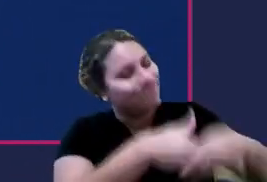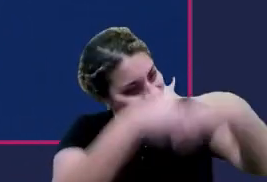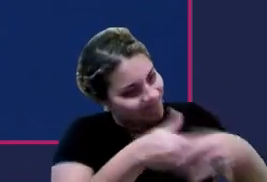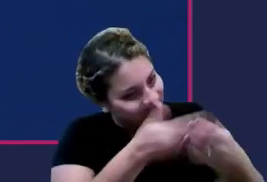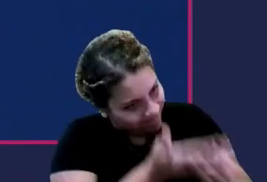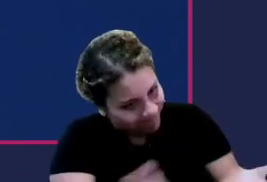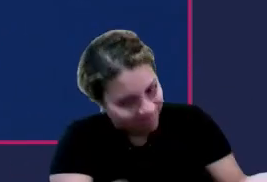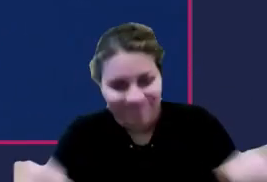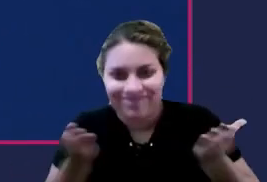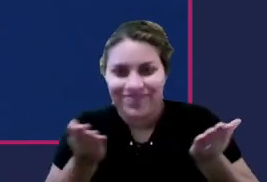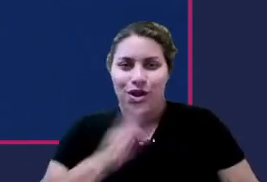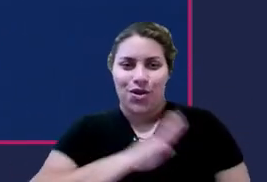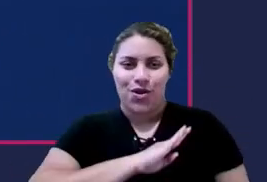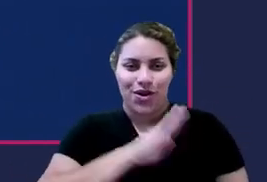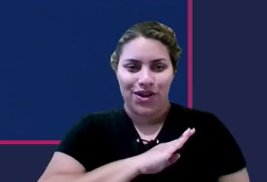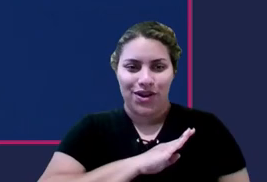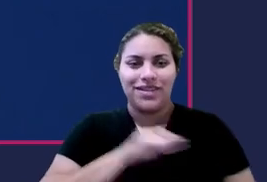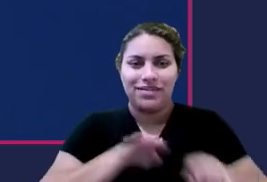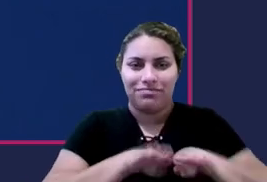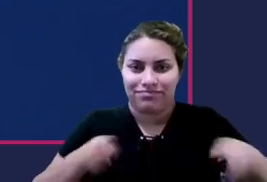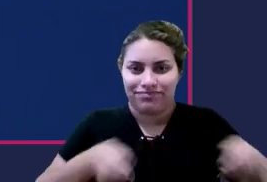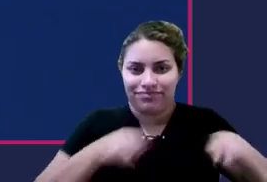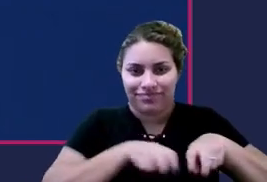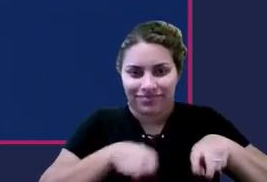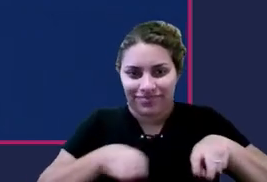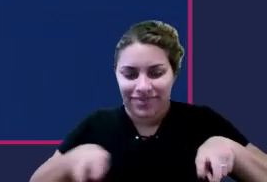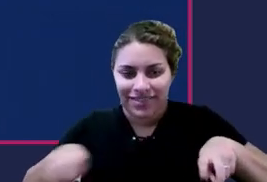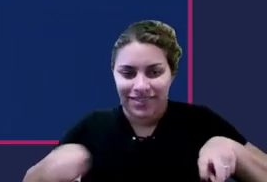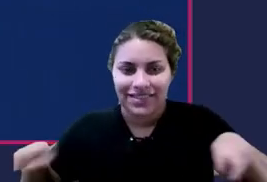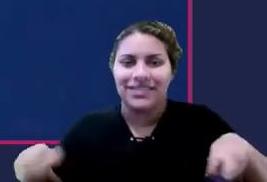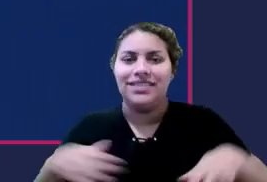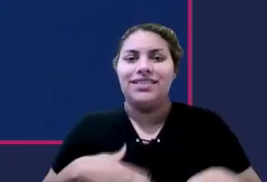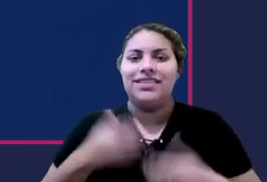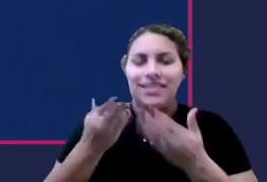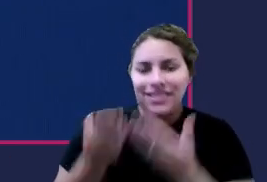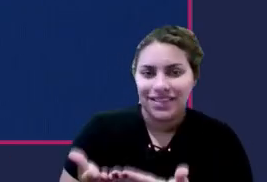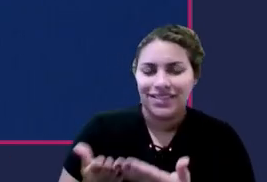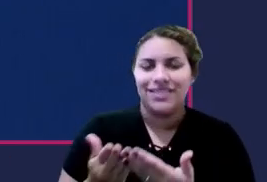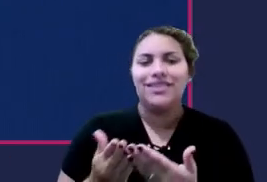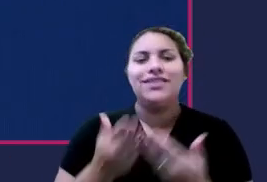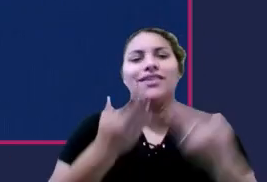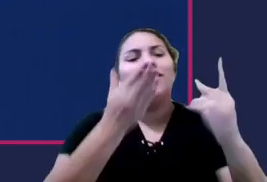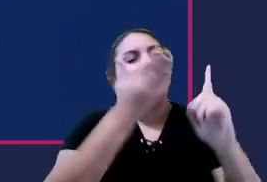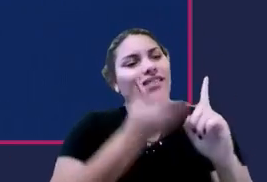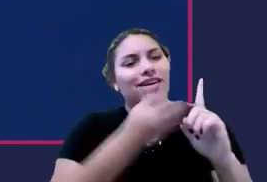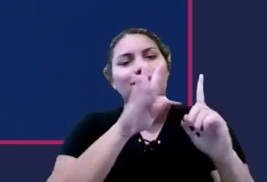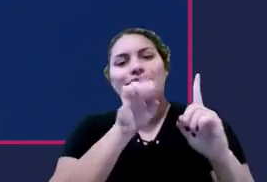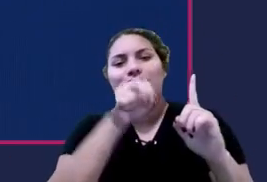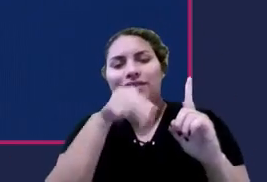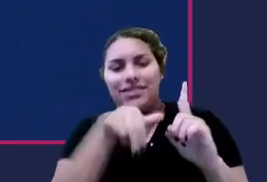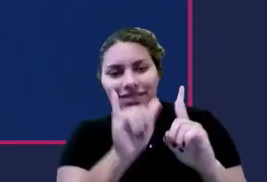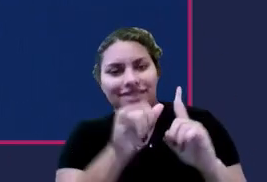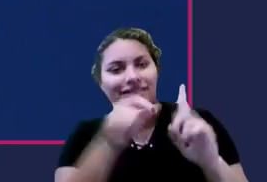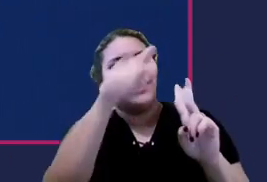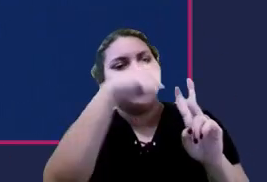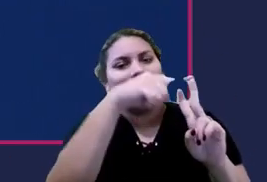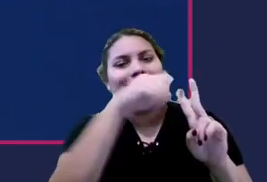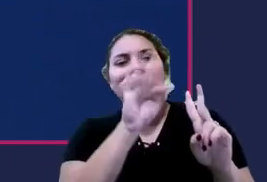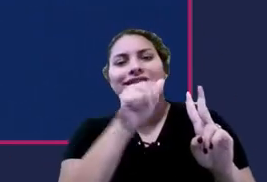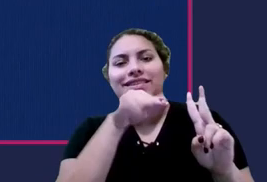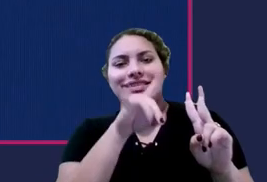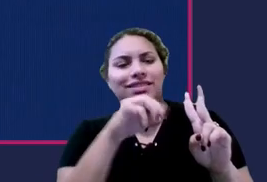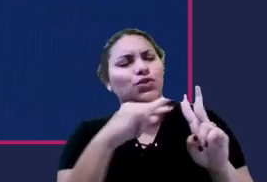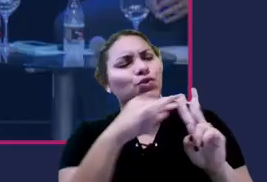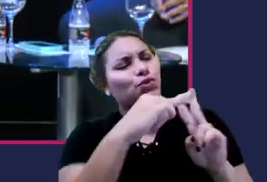Tony, I'd like to greet all of you on behalf of Tony and Fernando, like to this